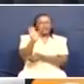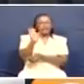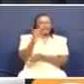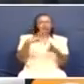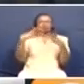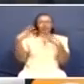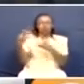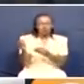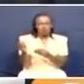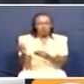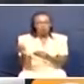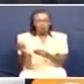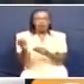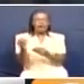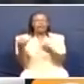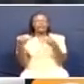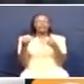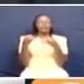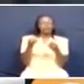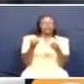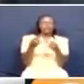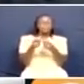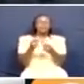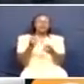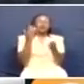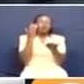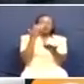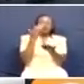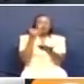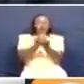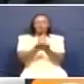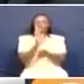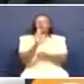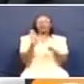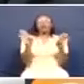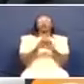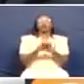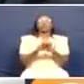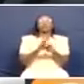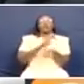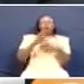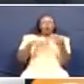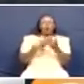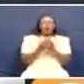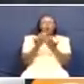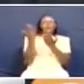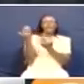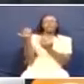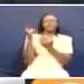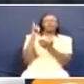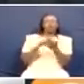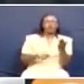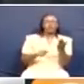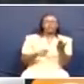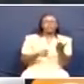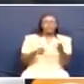service, and we found his chambers closed. What we all expected is that, as we had